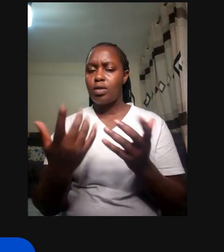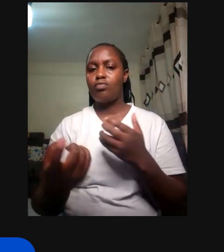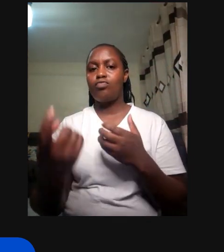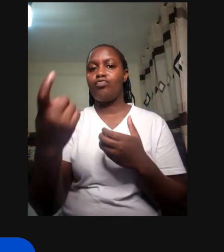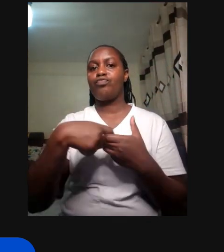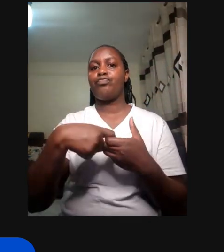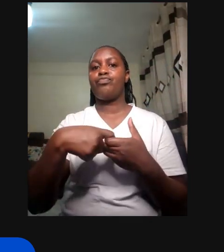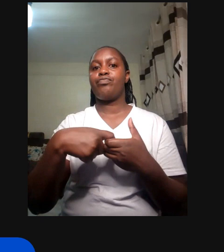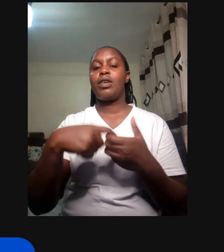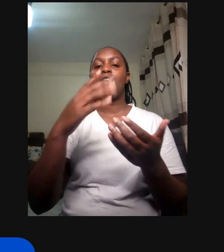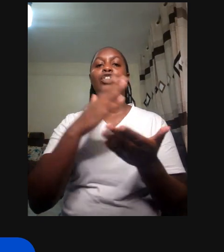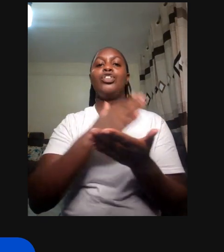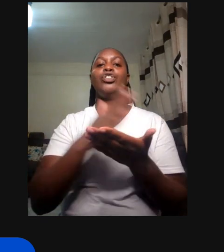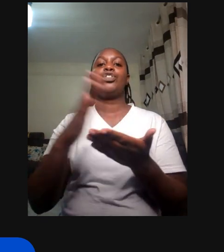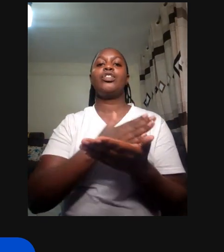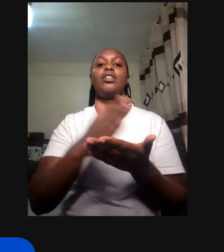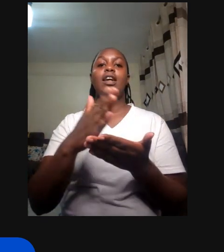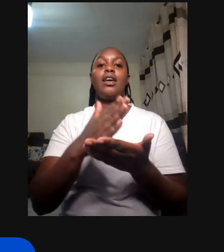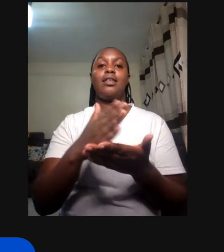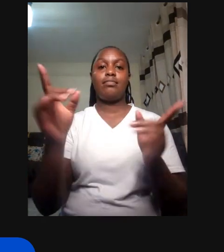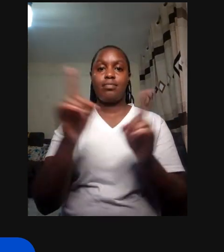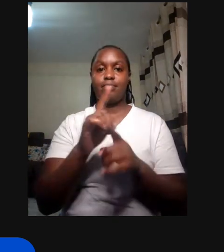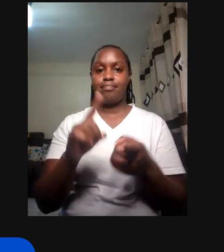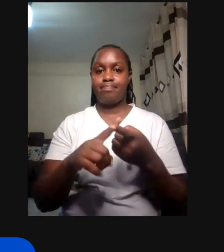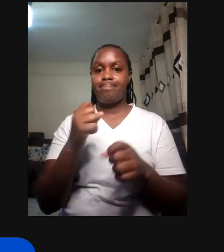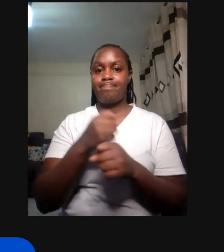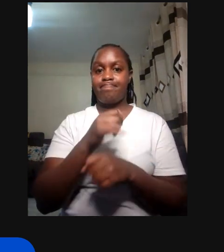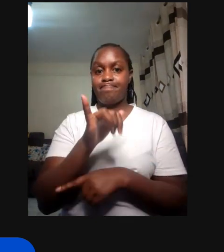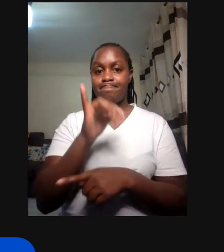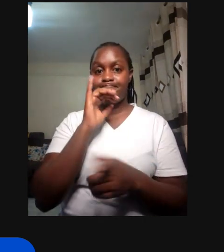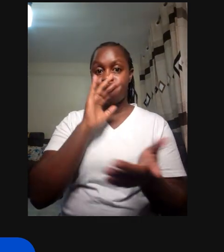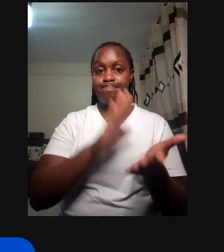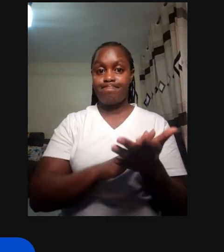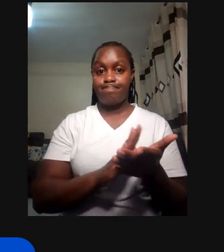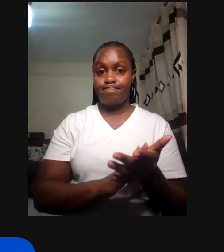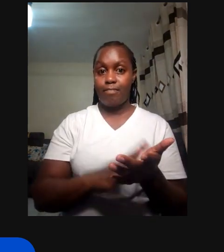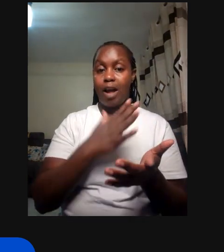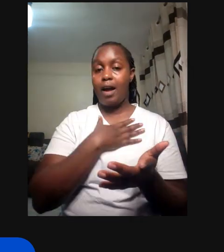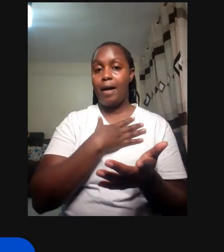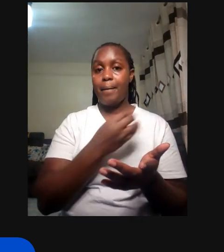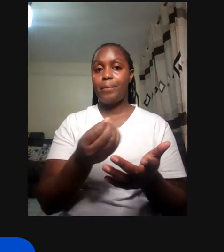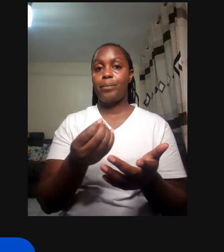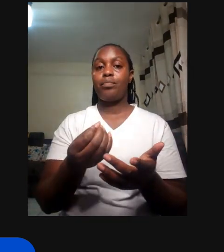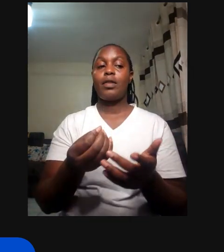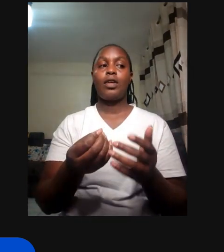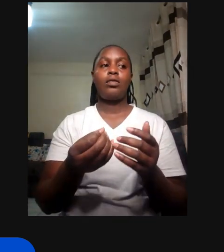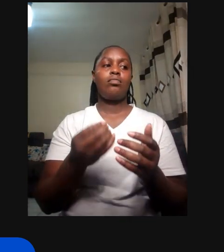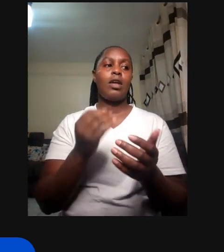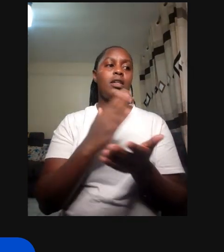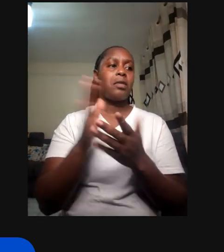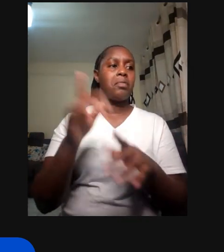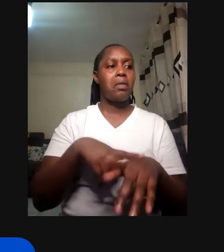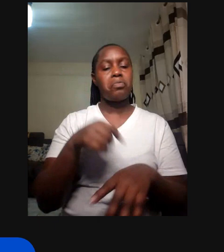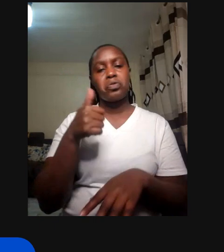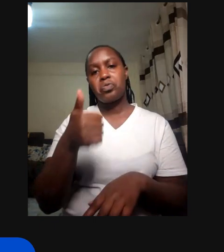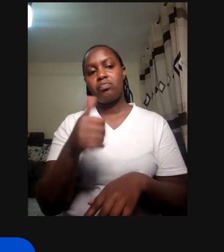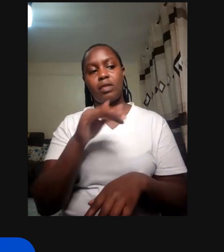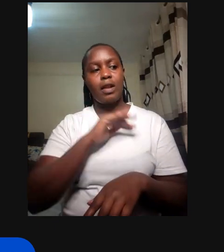and repurpose their content. A comment and a comment is just sometimes also good enough,